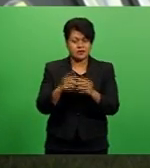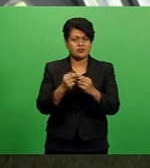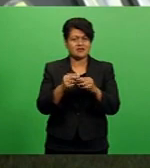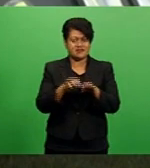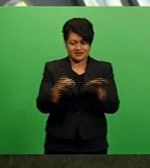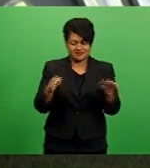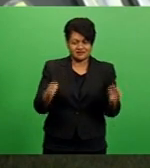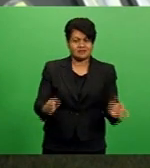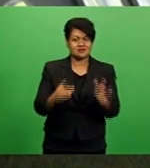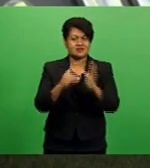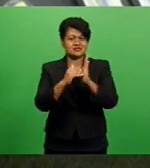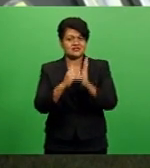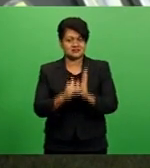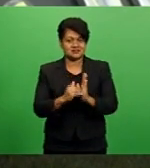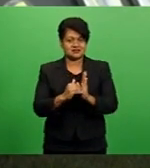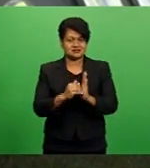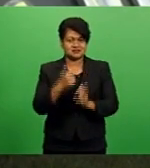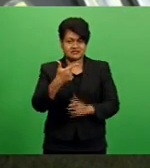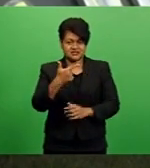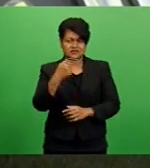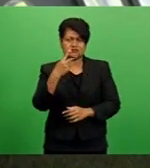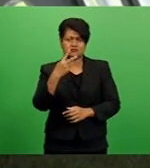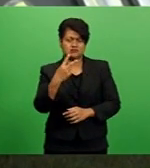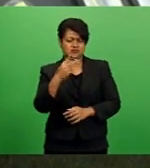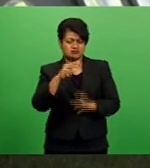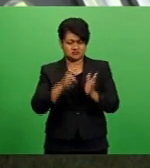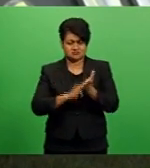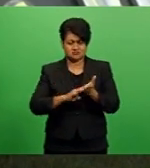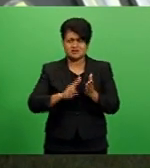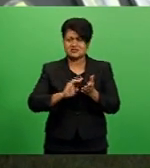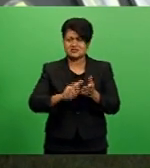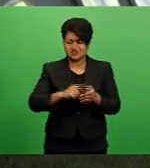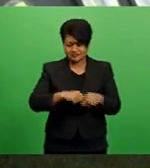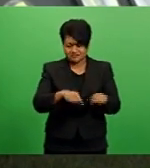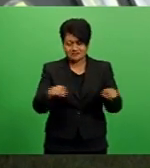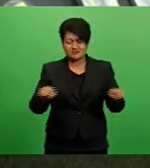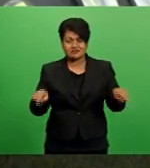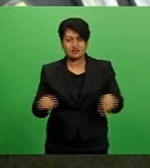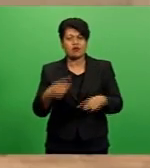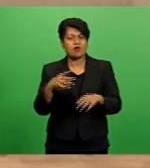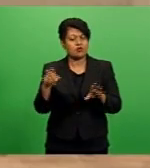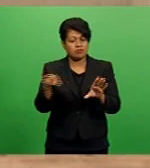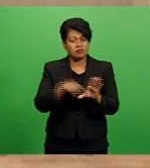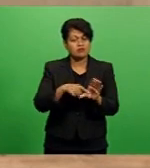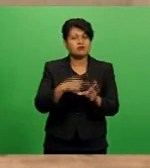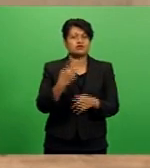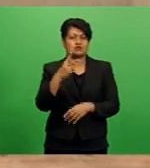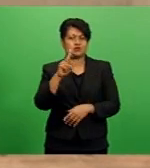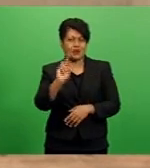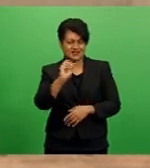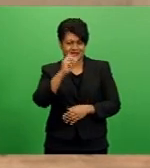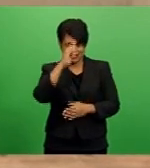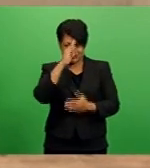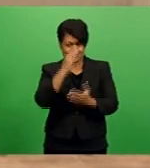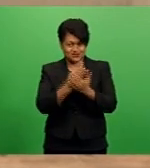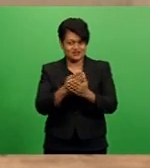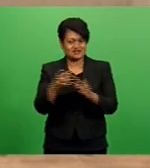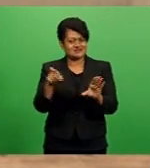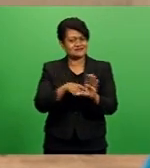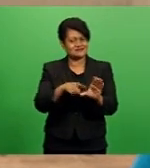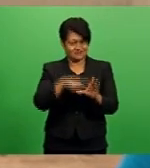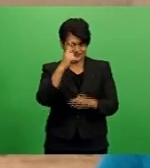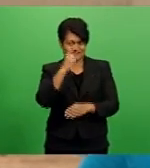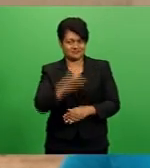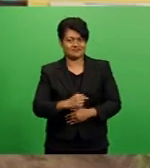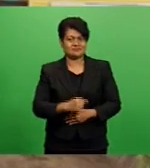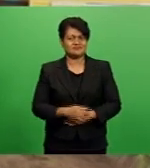these 72 meter squared rectangular tents will cater for around 20 students each. I'm positive that the students will make their way